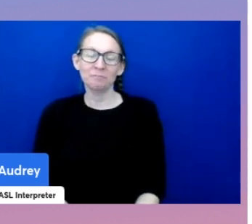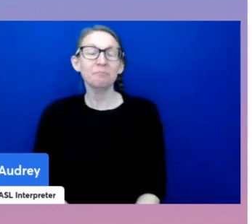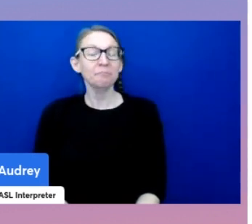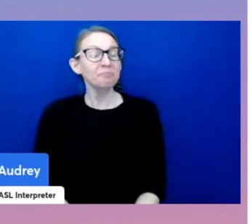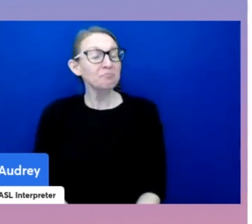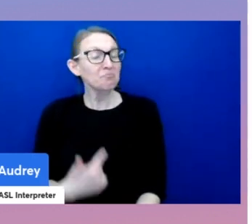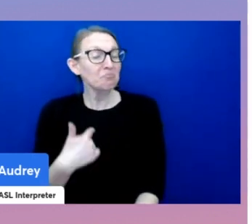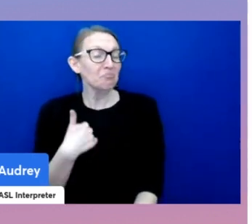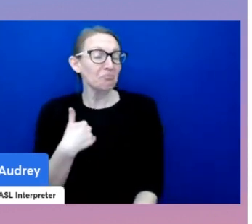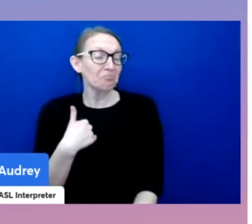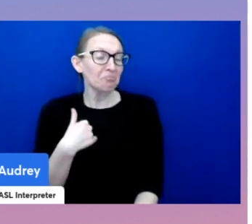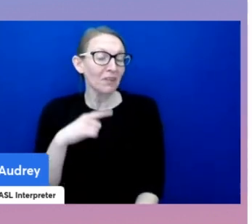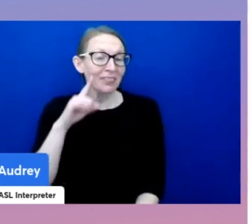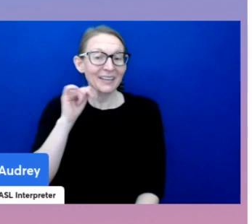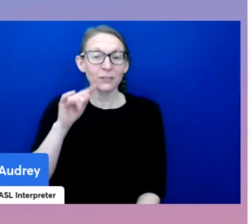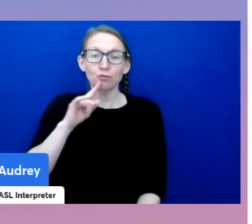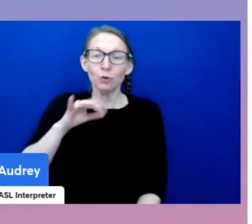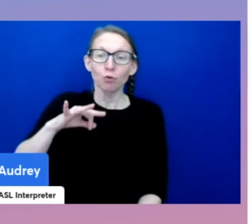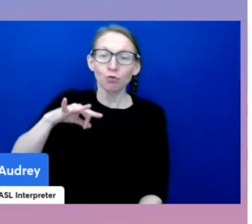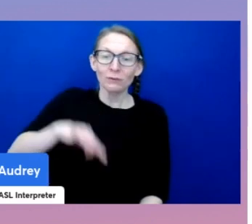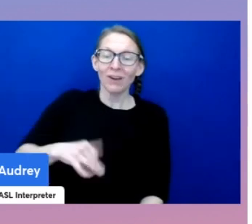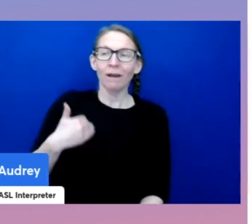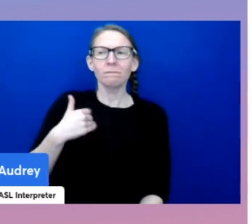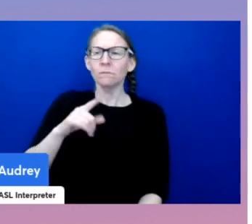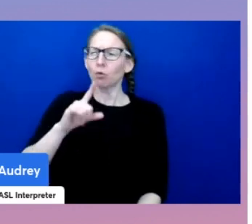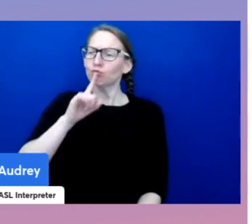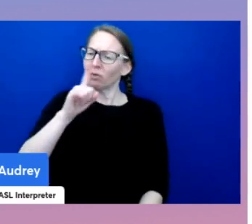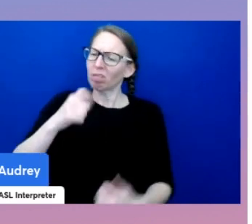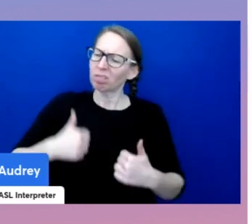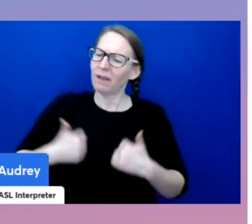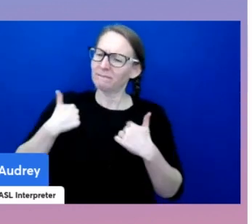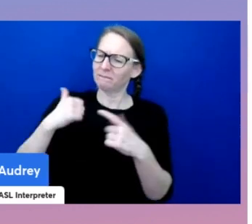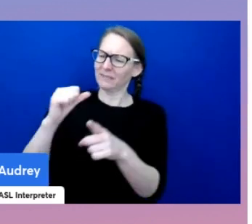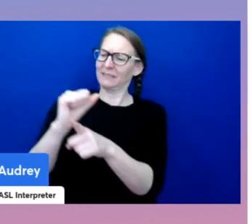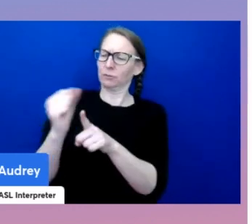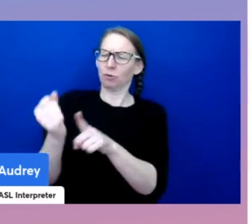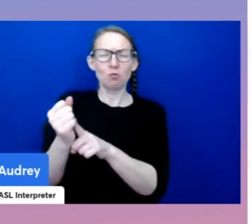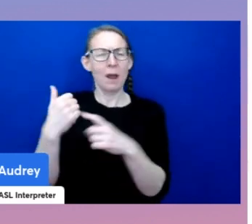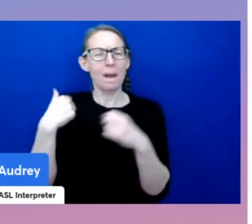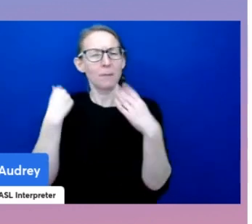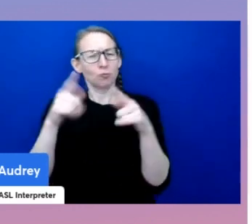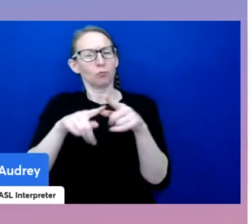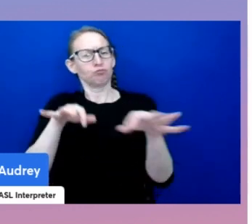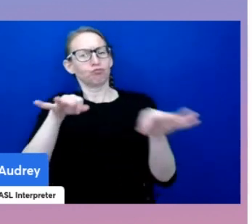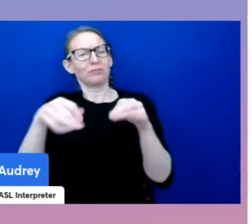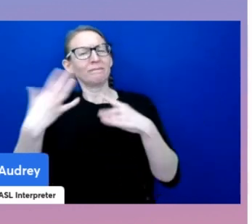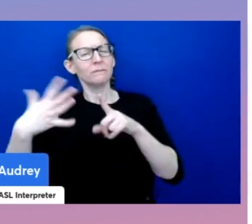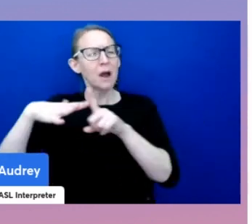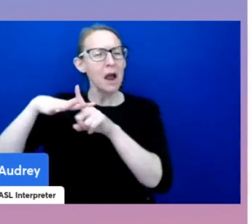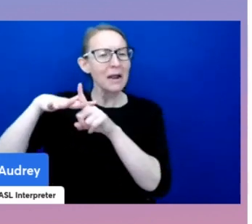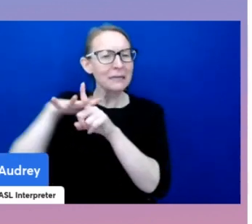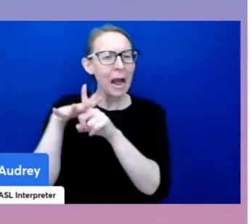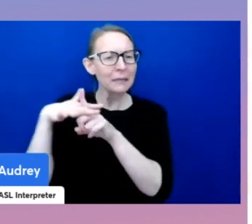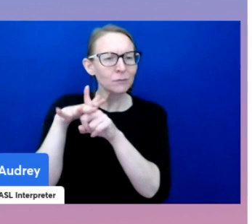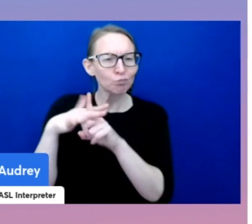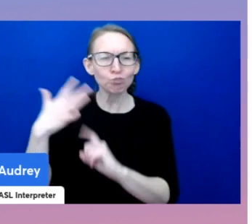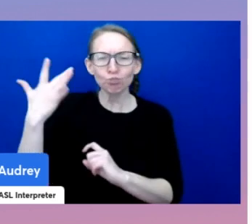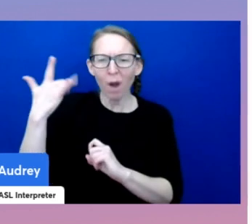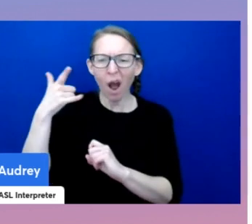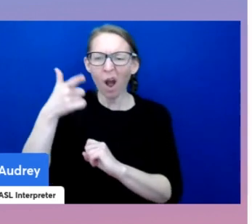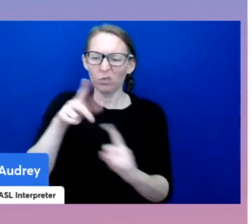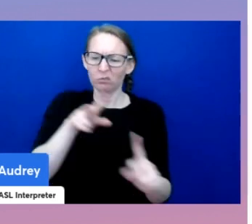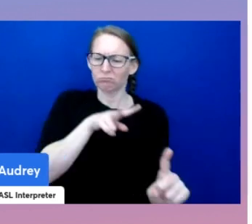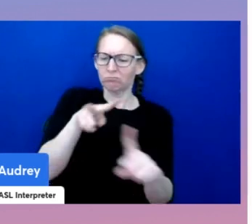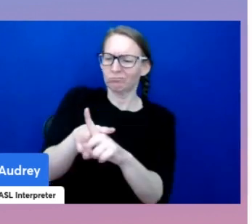useful to have a real life scenario to give context as to why you'd use a